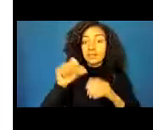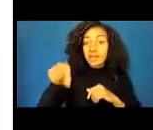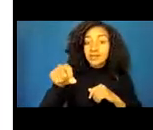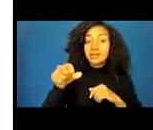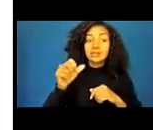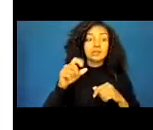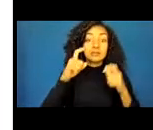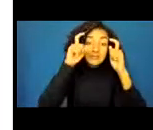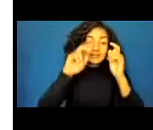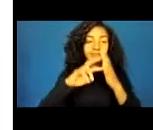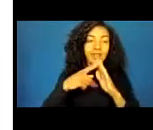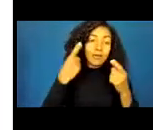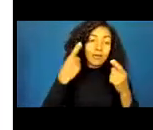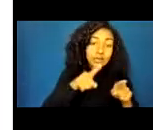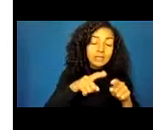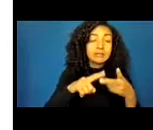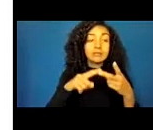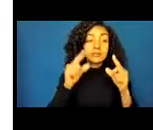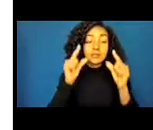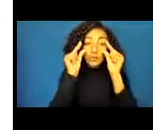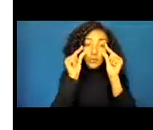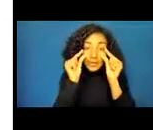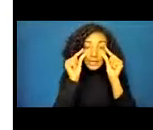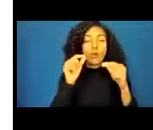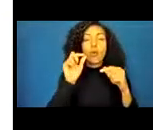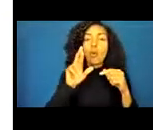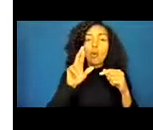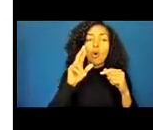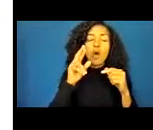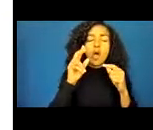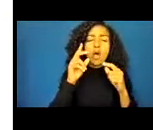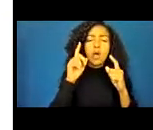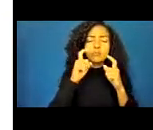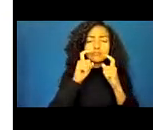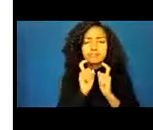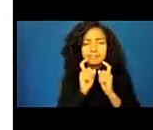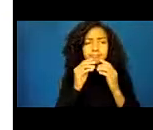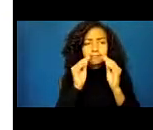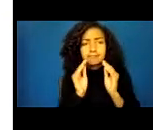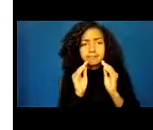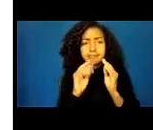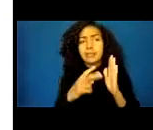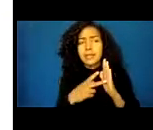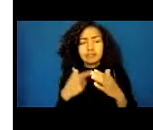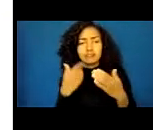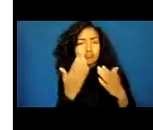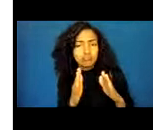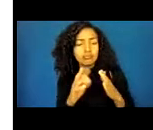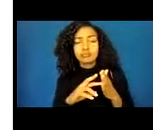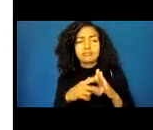agree, squinting or frowning for I don't know or not sure,